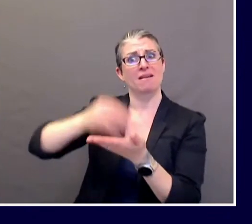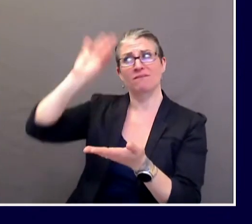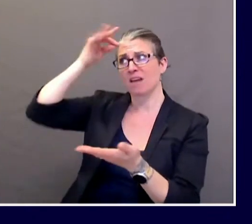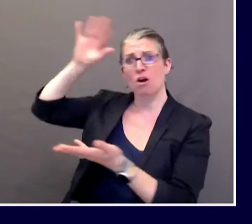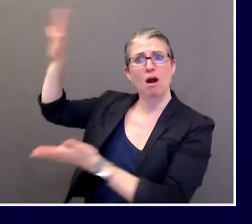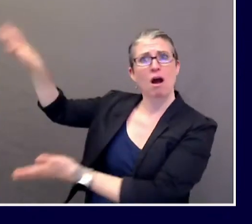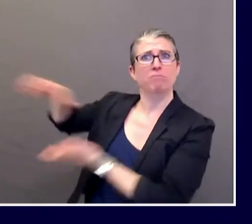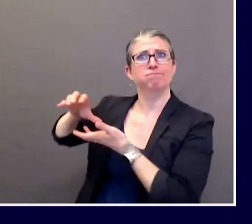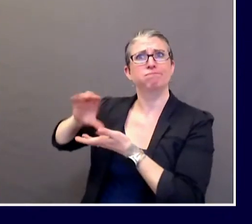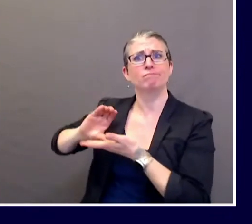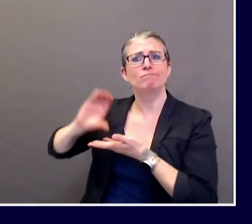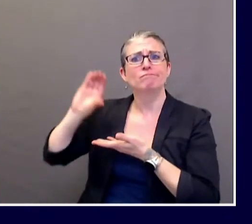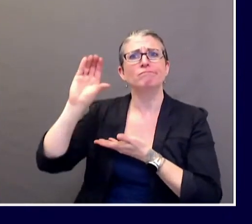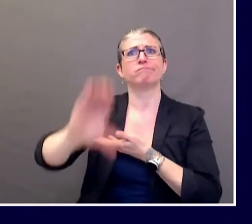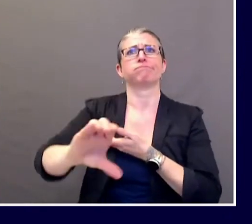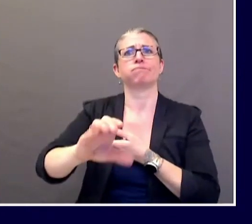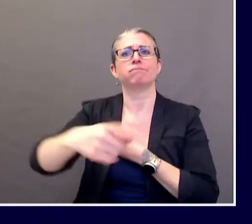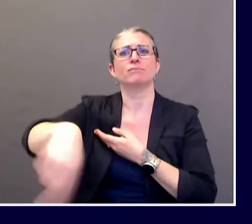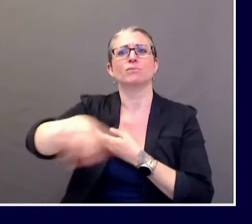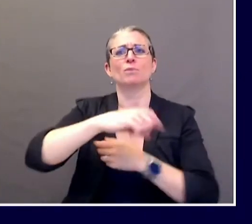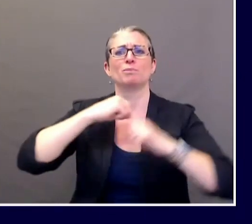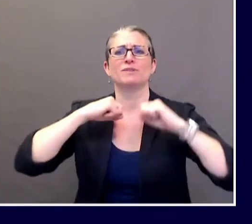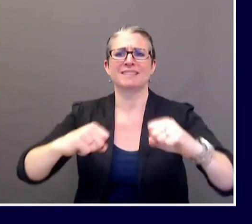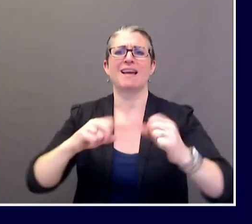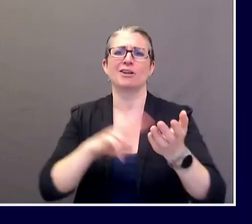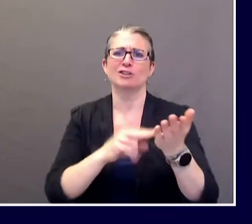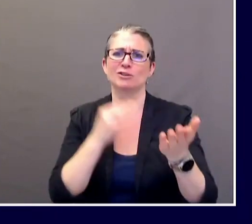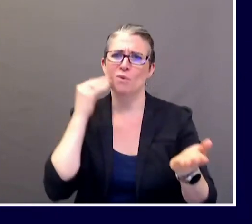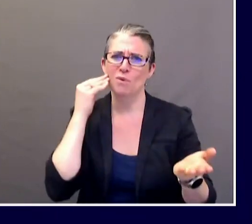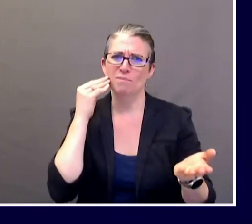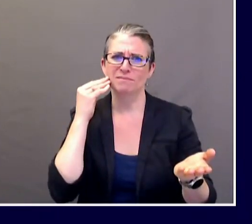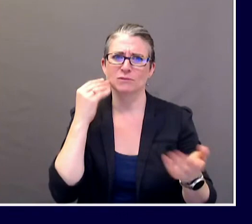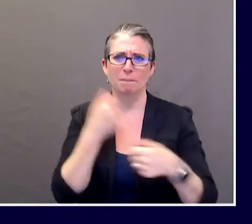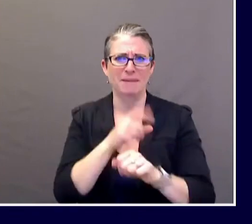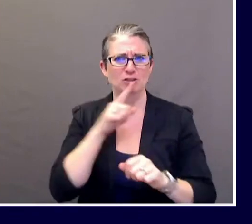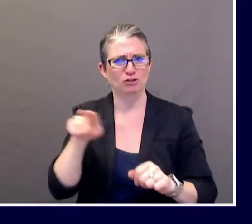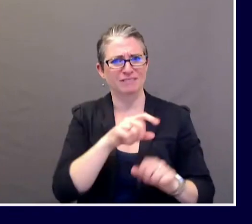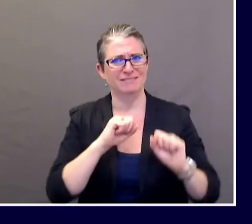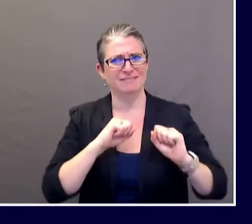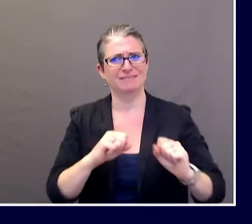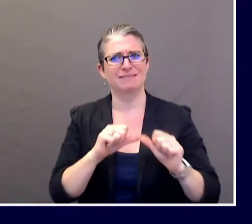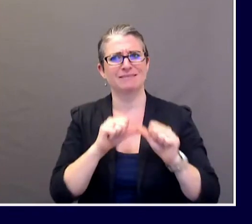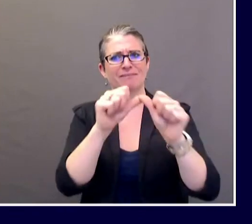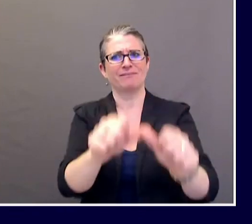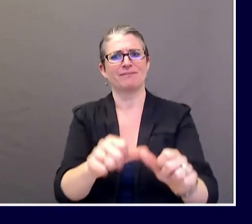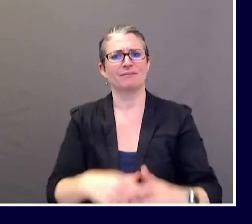So I'm not exactly sure. Are you talking about the American Rescue Plan, $1 billion?